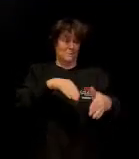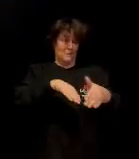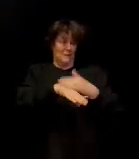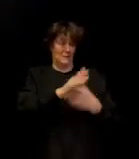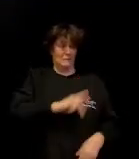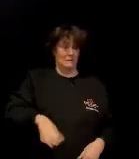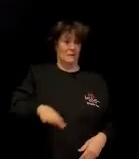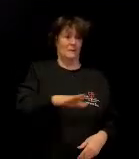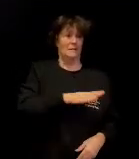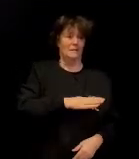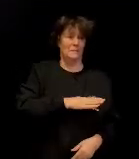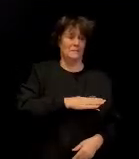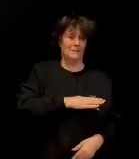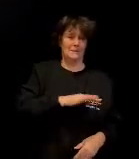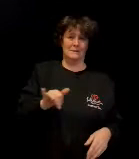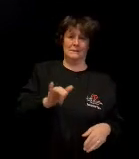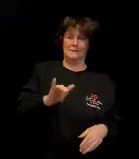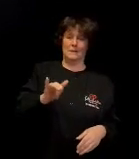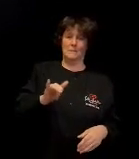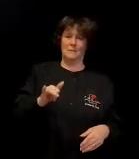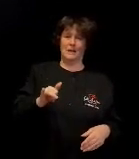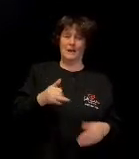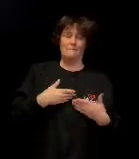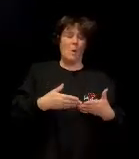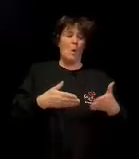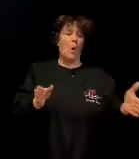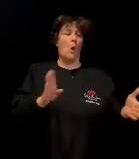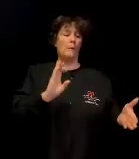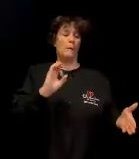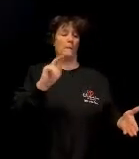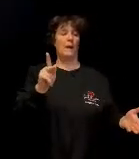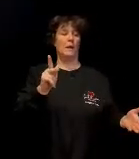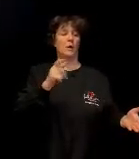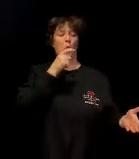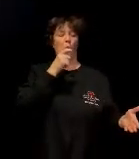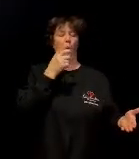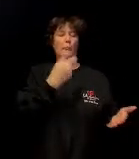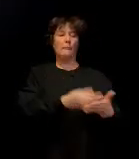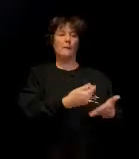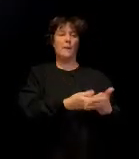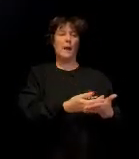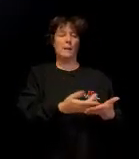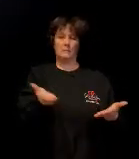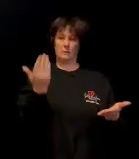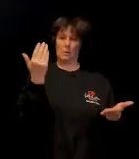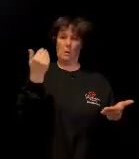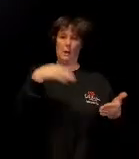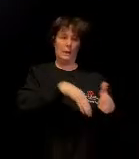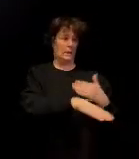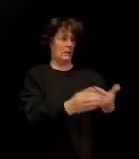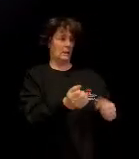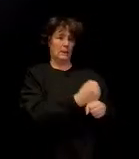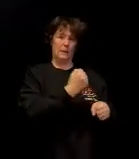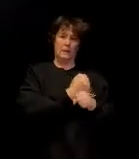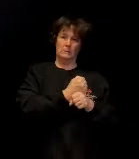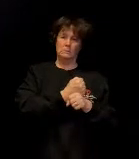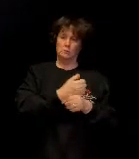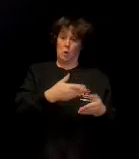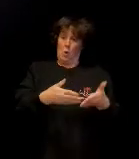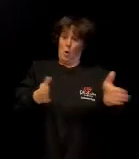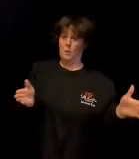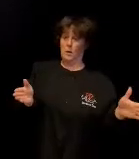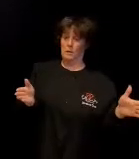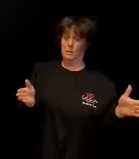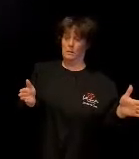having an open bank and they say, anybody who wants this riches, come and get it. The door is open. But if we don't get